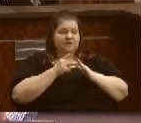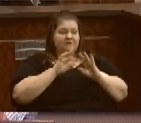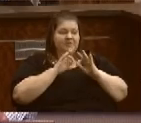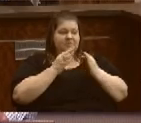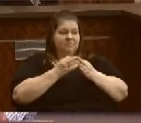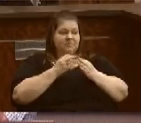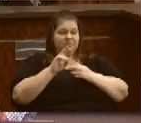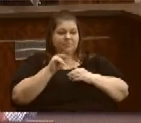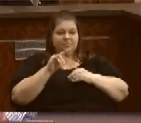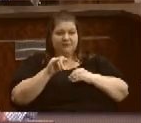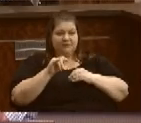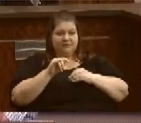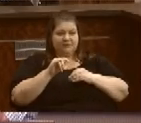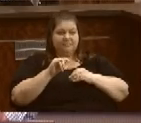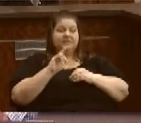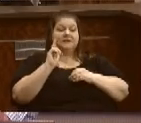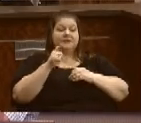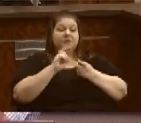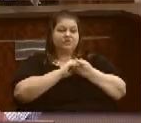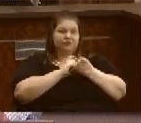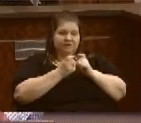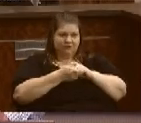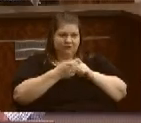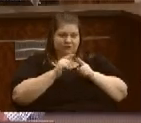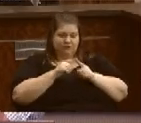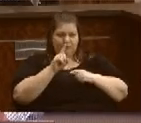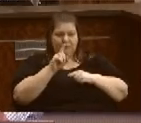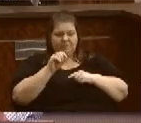to the original request of 1,006 units,